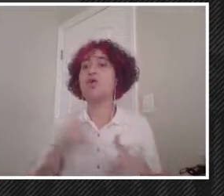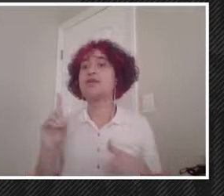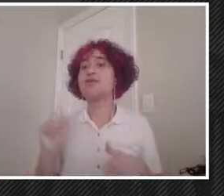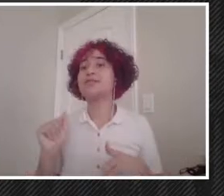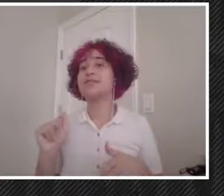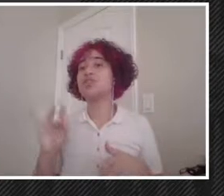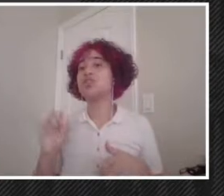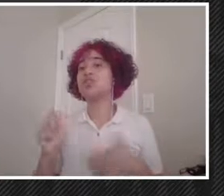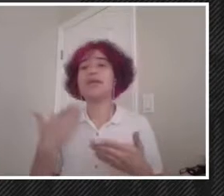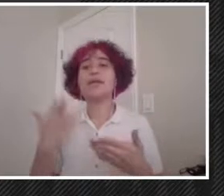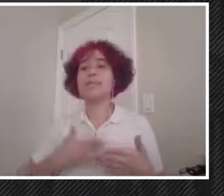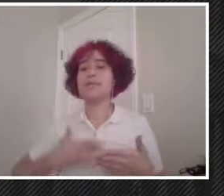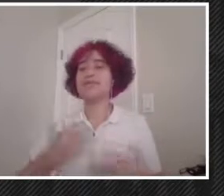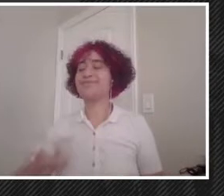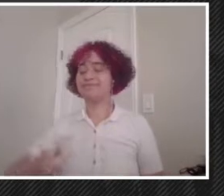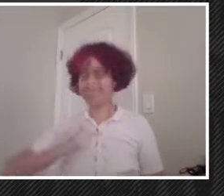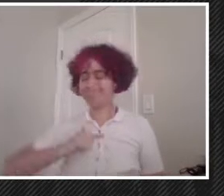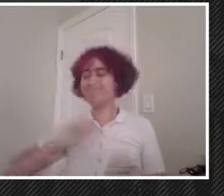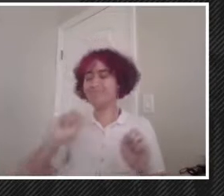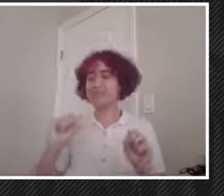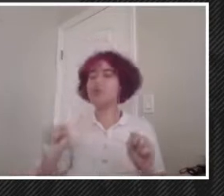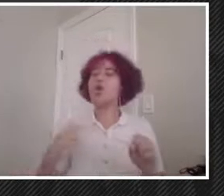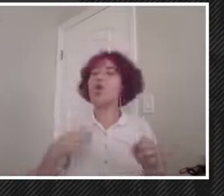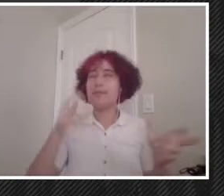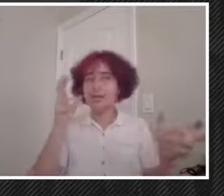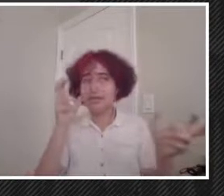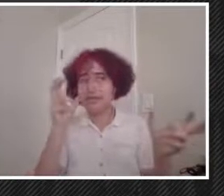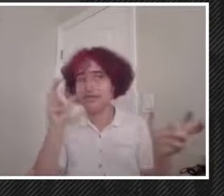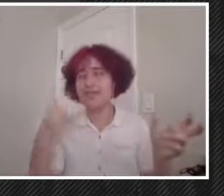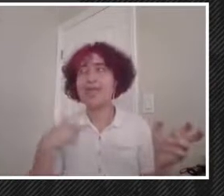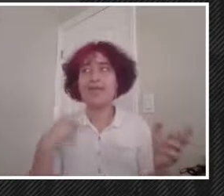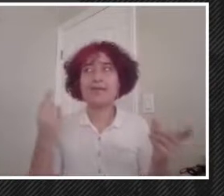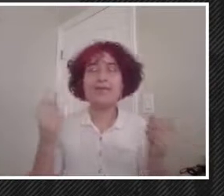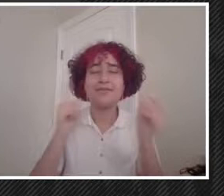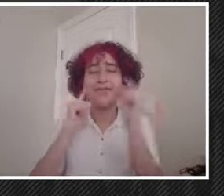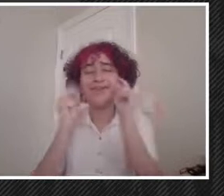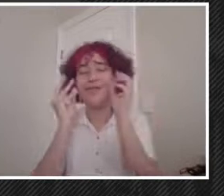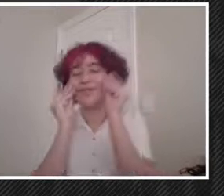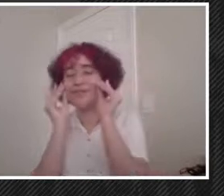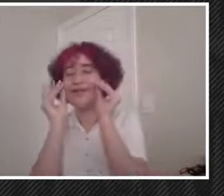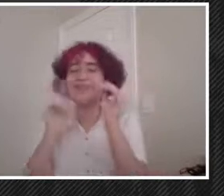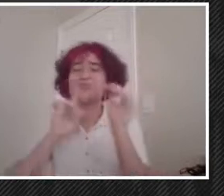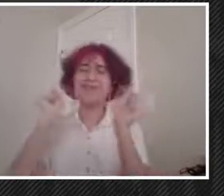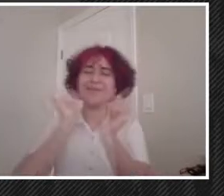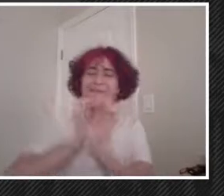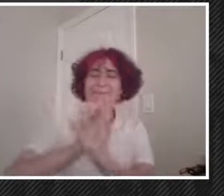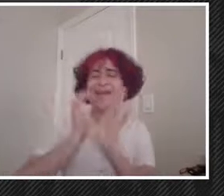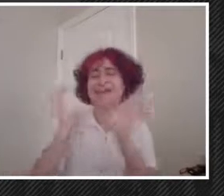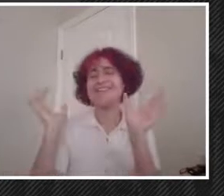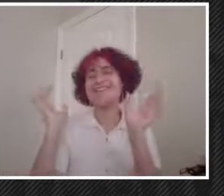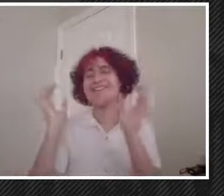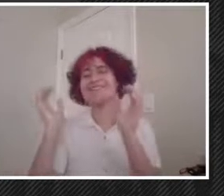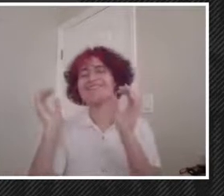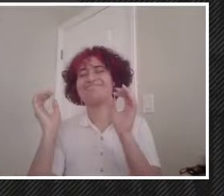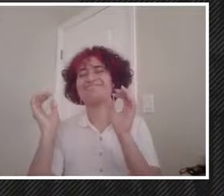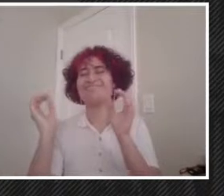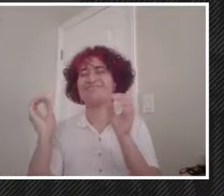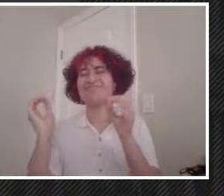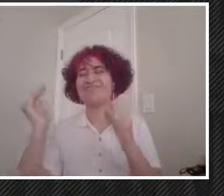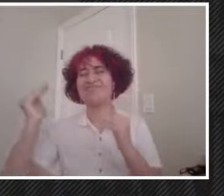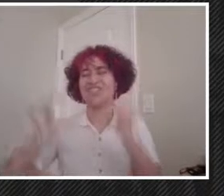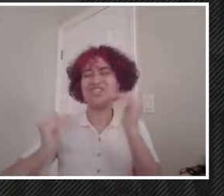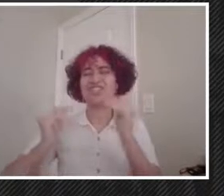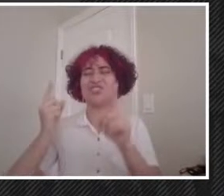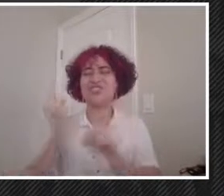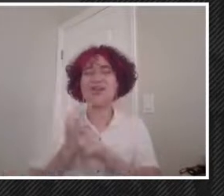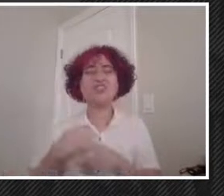know, I'm listening to everyone speak, and I'm kind of closing my eyes and just reimagining justice, right? And so if we accomplish everything that